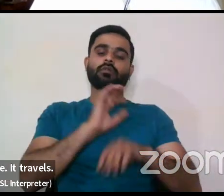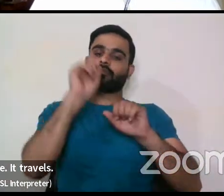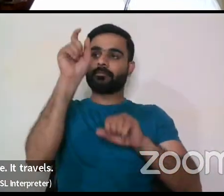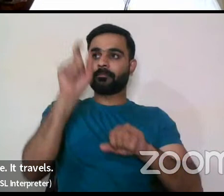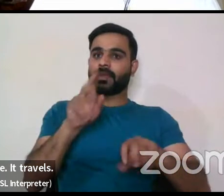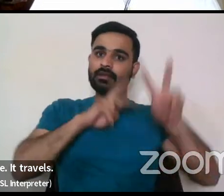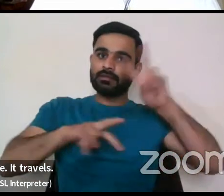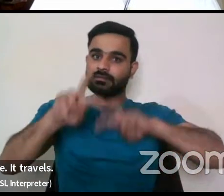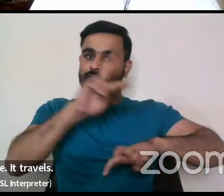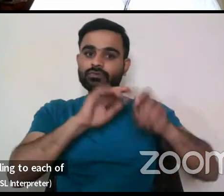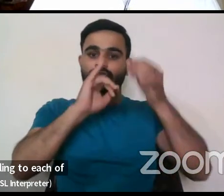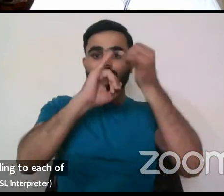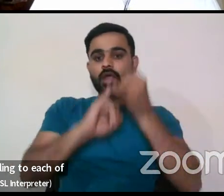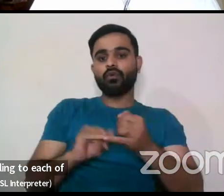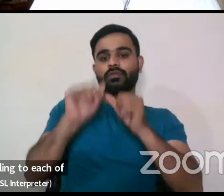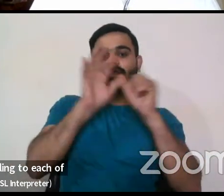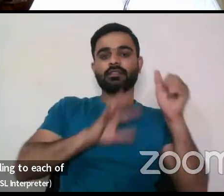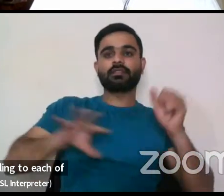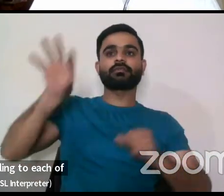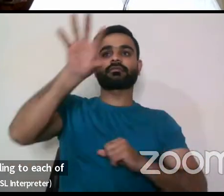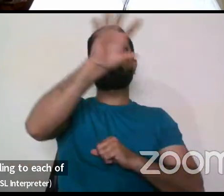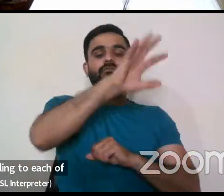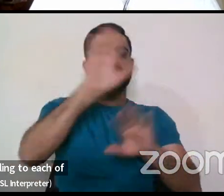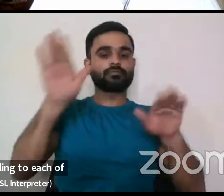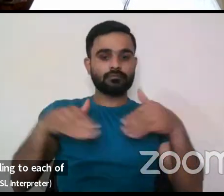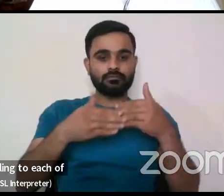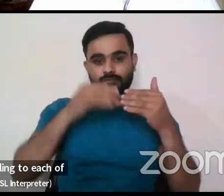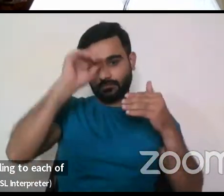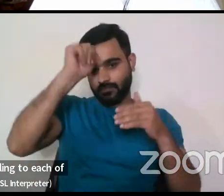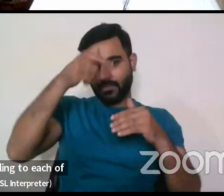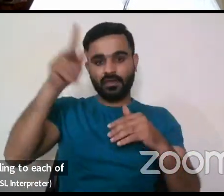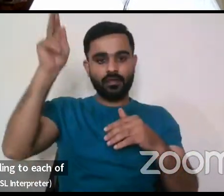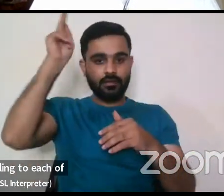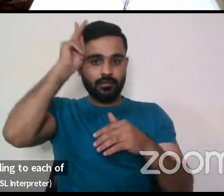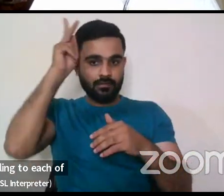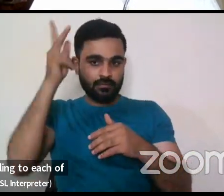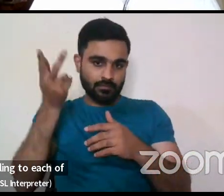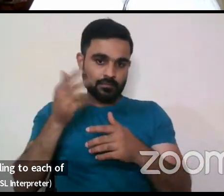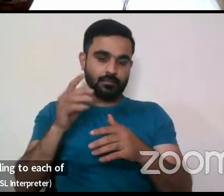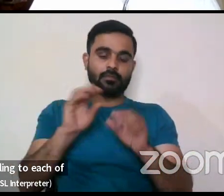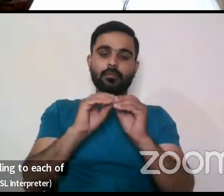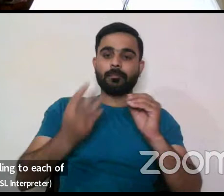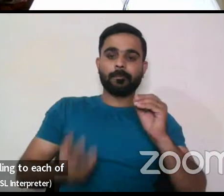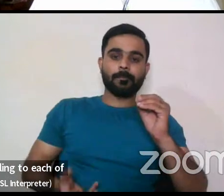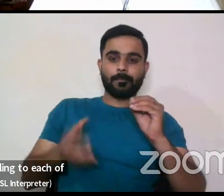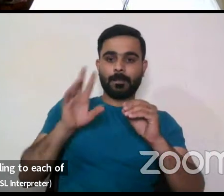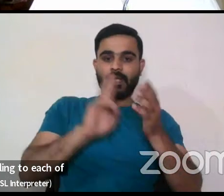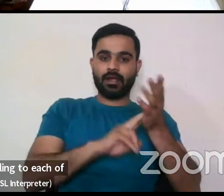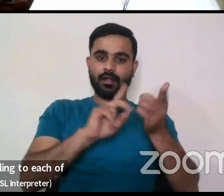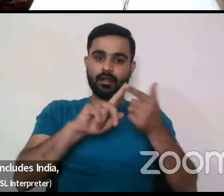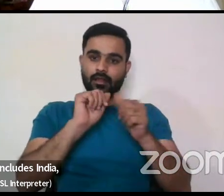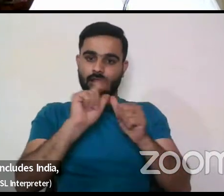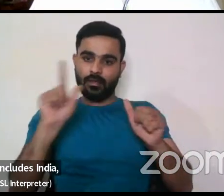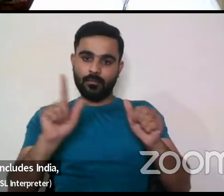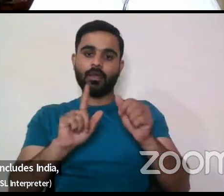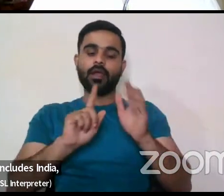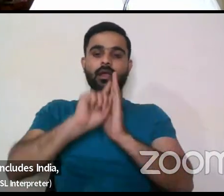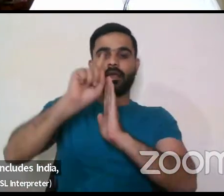each of the 8 South Asian countries, which includes India, Pakistan, Bangladesh, Nepal, Sri